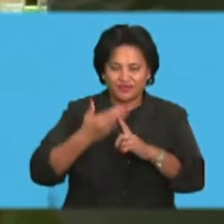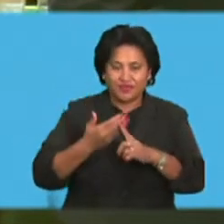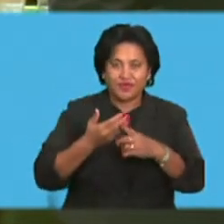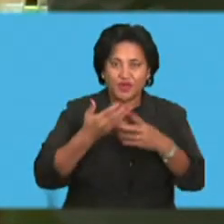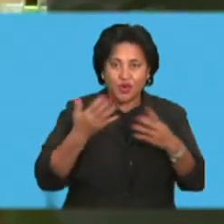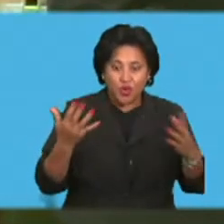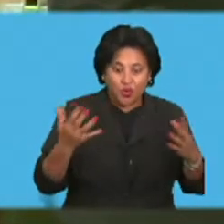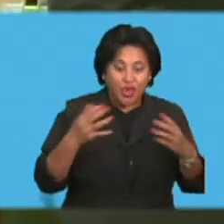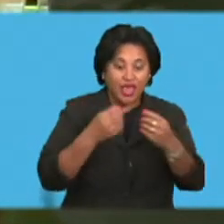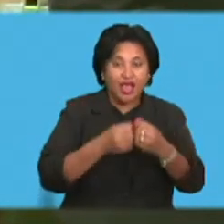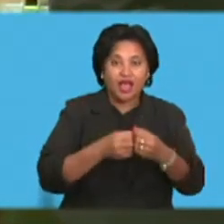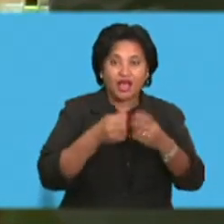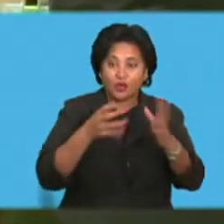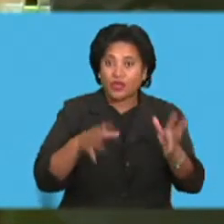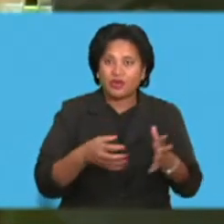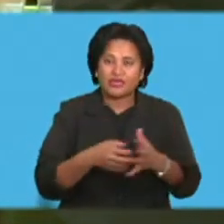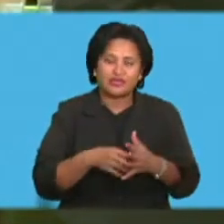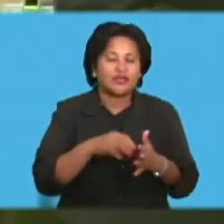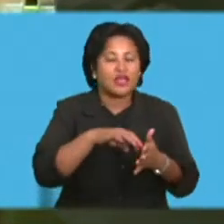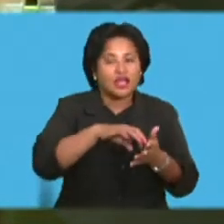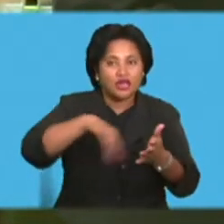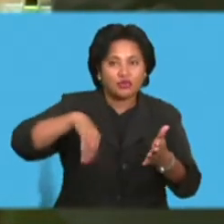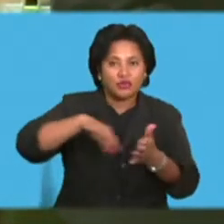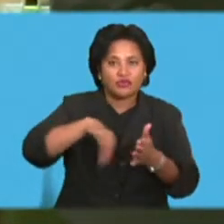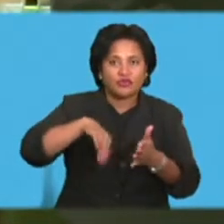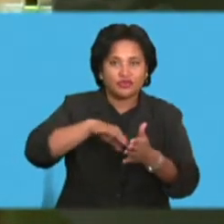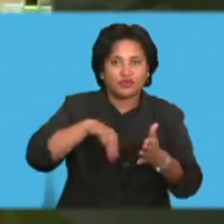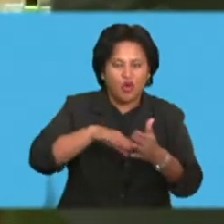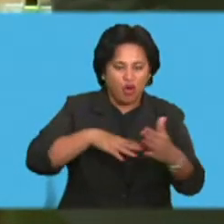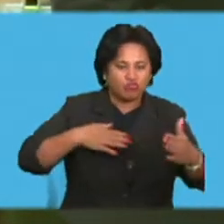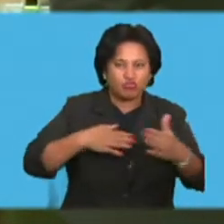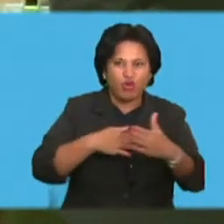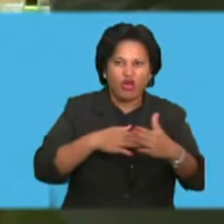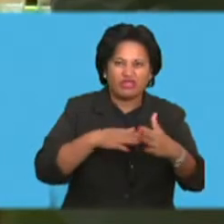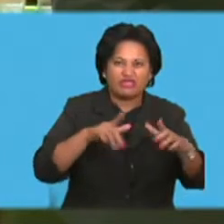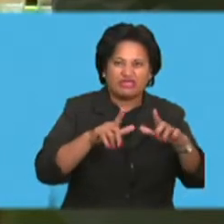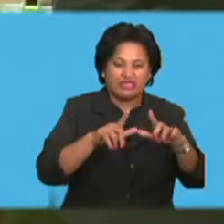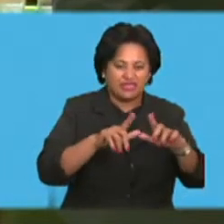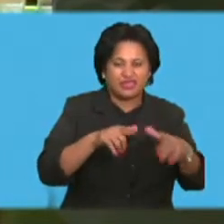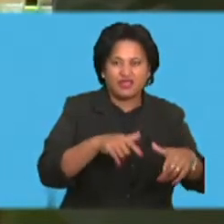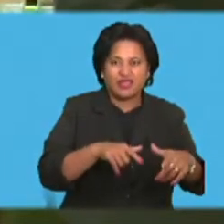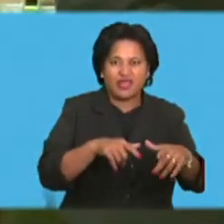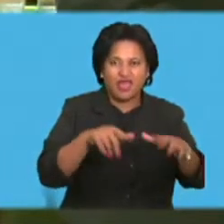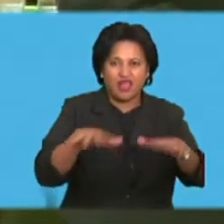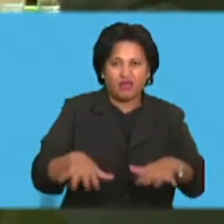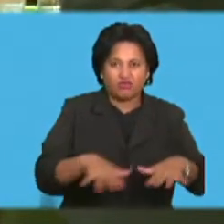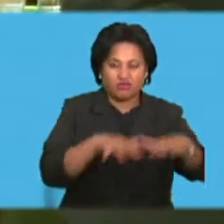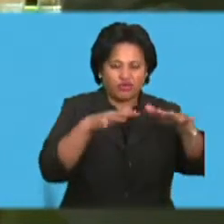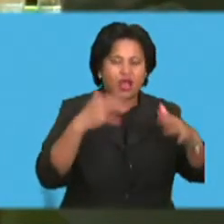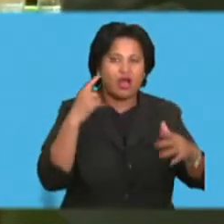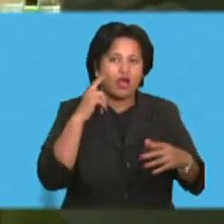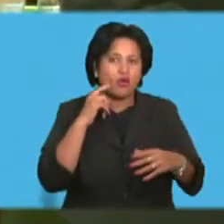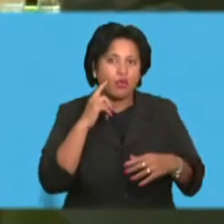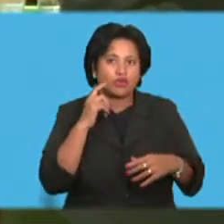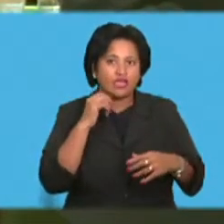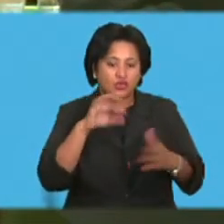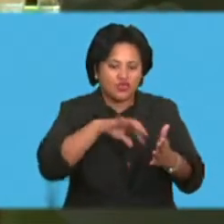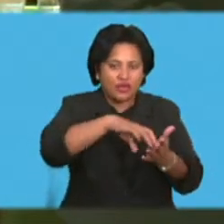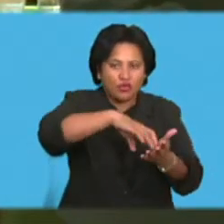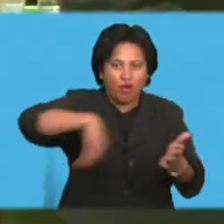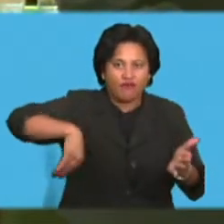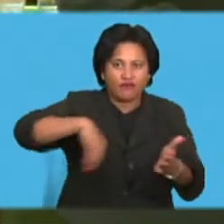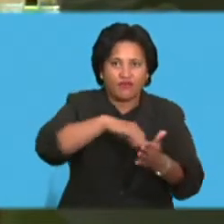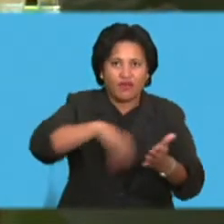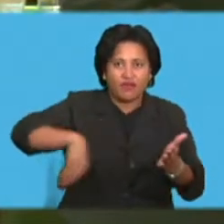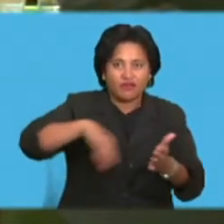river mouths to access free flow of water. We're looking at, Madam Speaker,